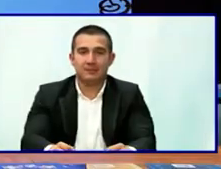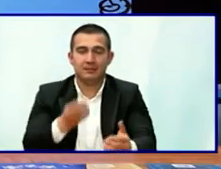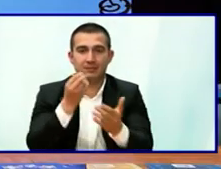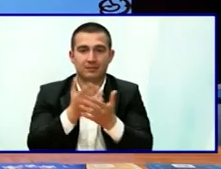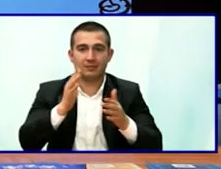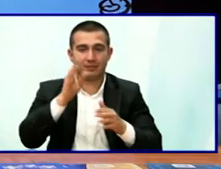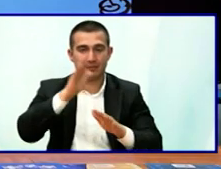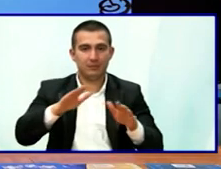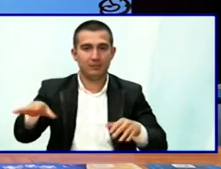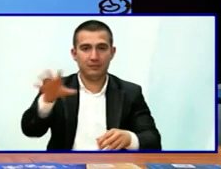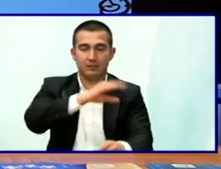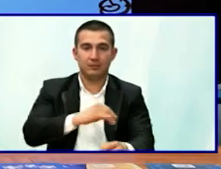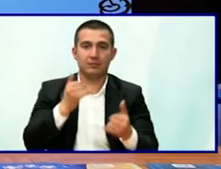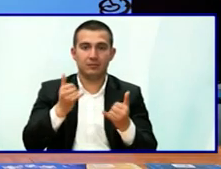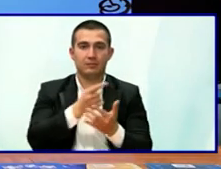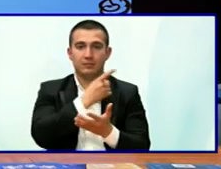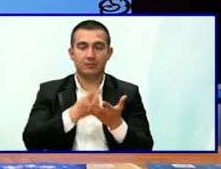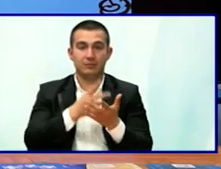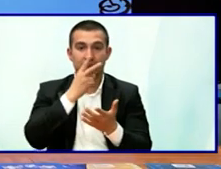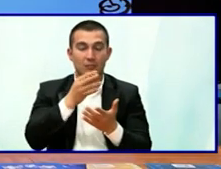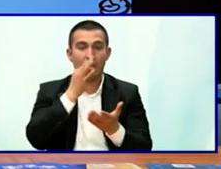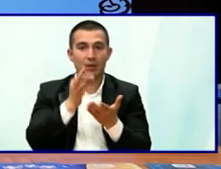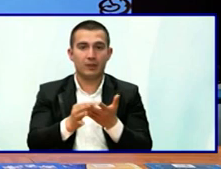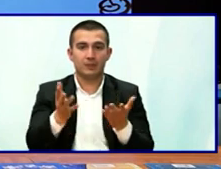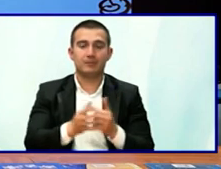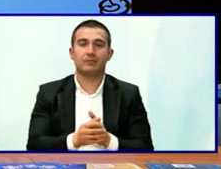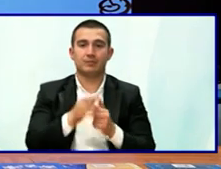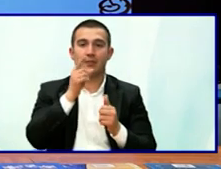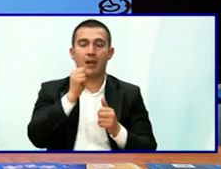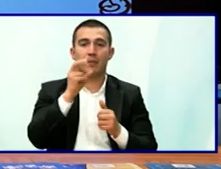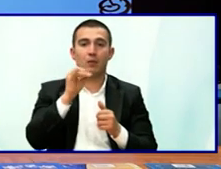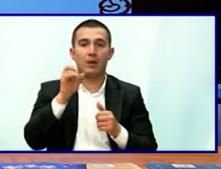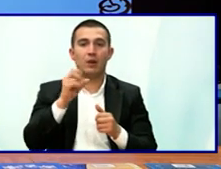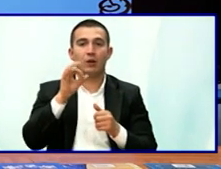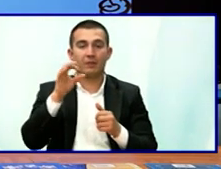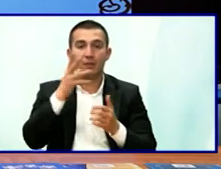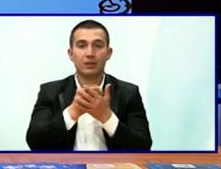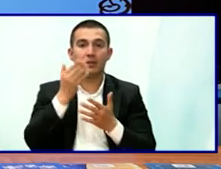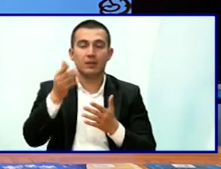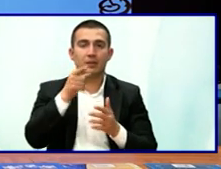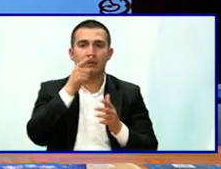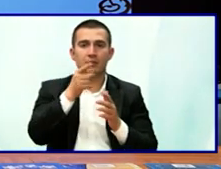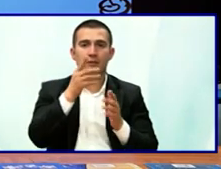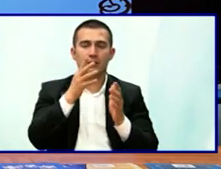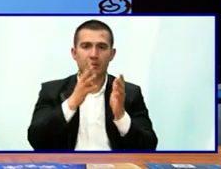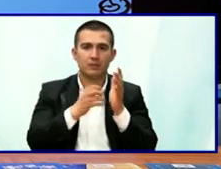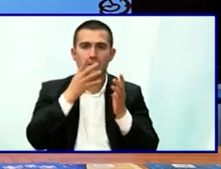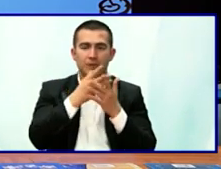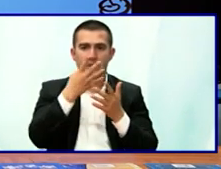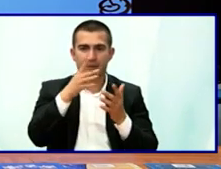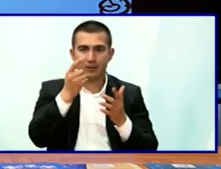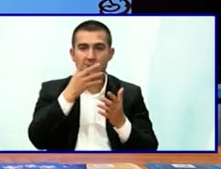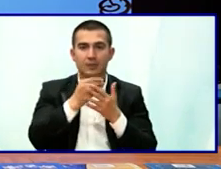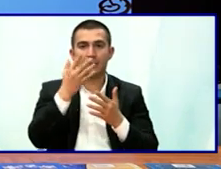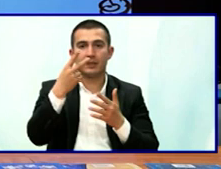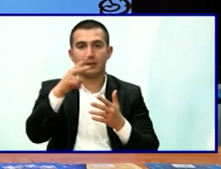o'quvchilar, birinchi savolimizning javobini tekshirib ko'ramiz. Abdulla Oripov 1941 yil 21